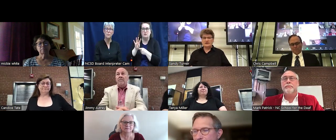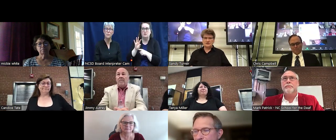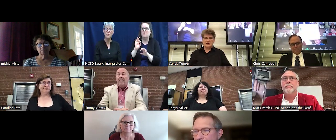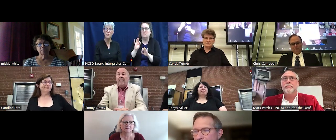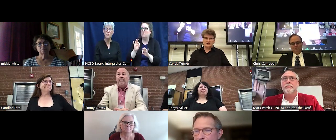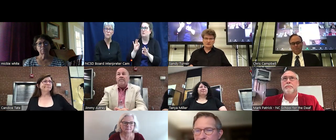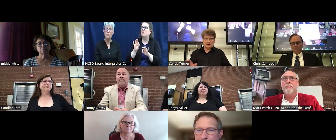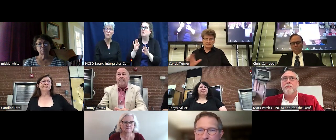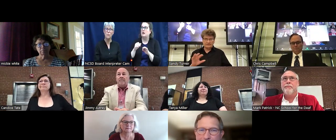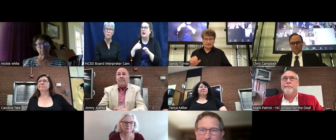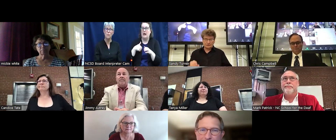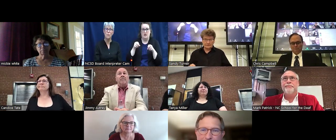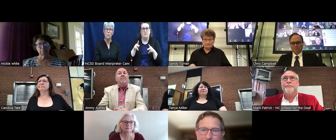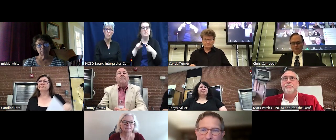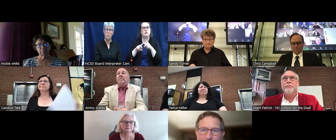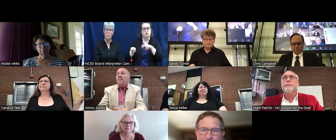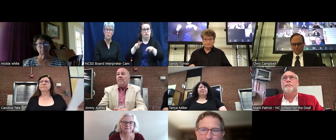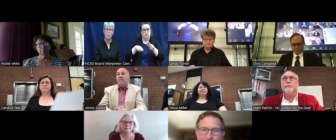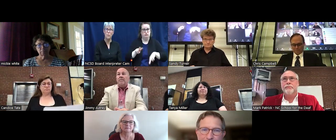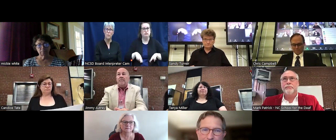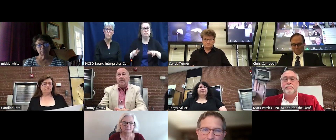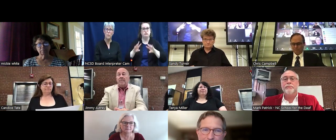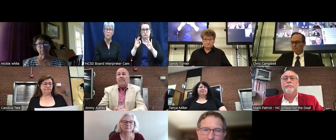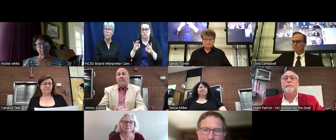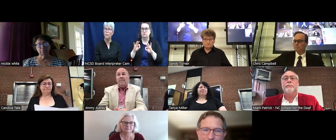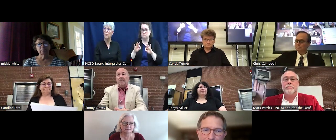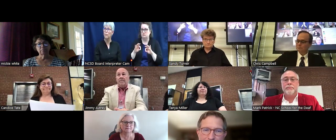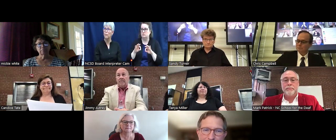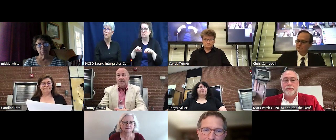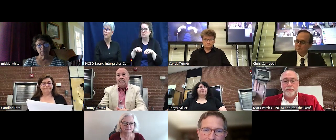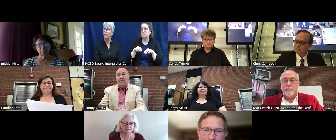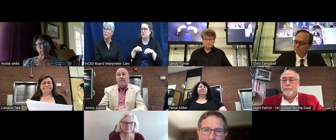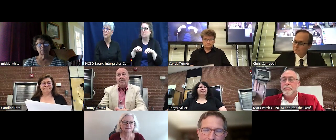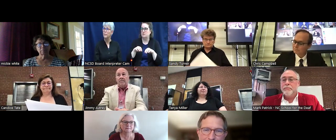You had a chance to look over them and read them?